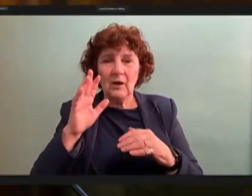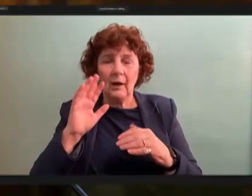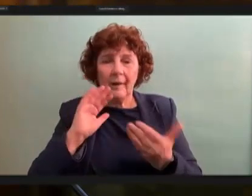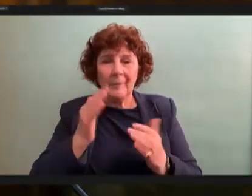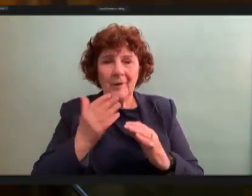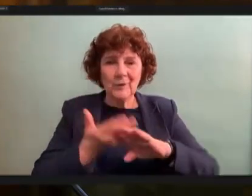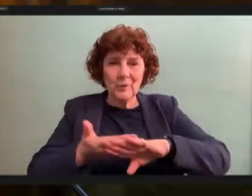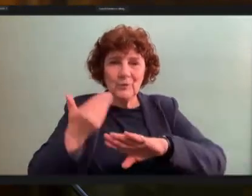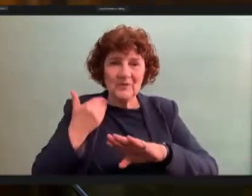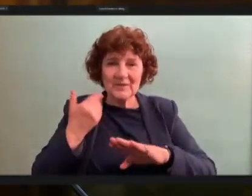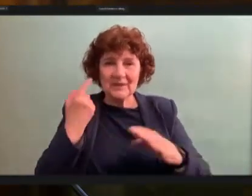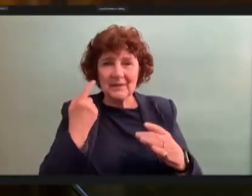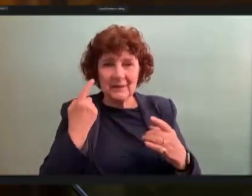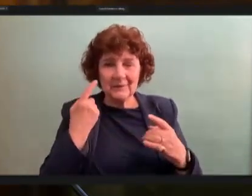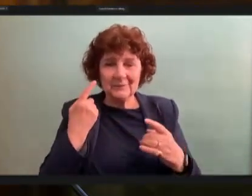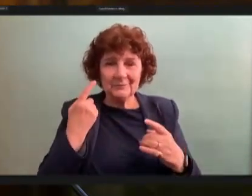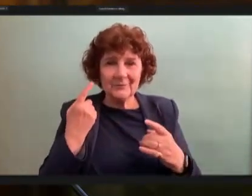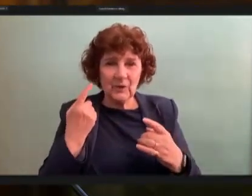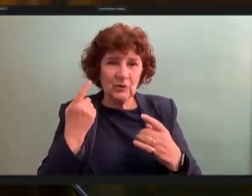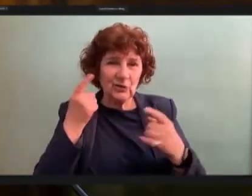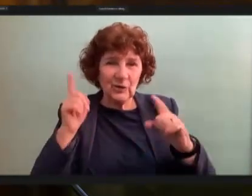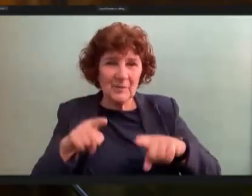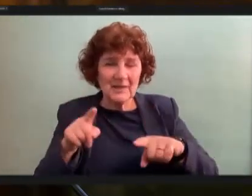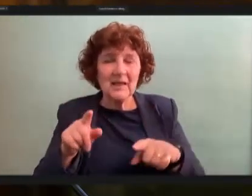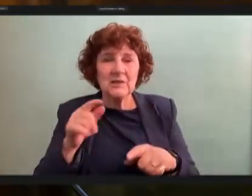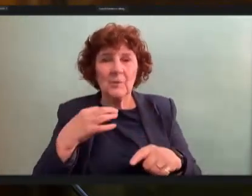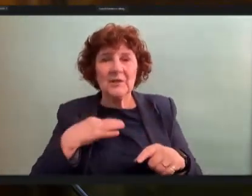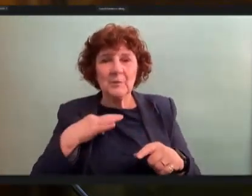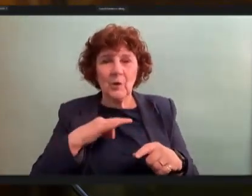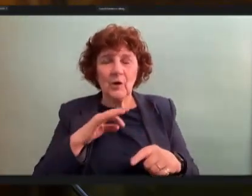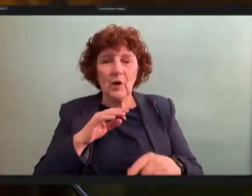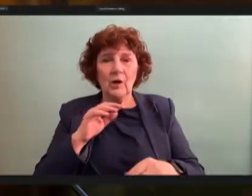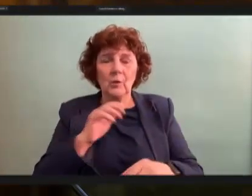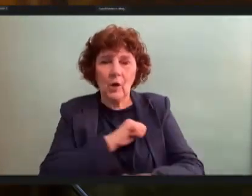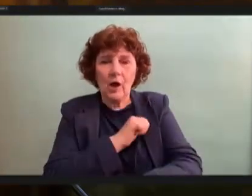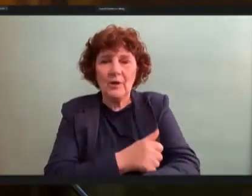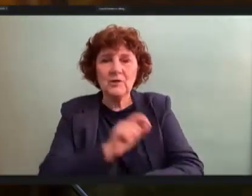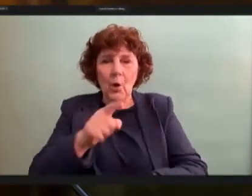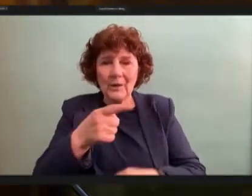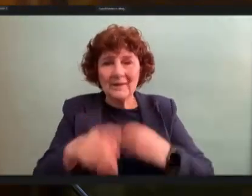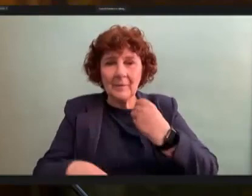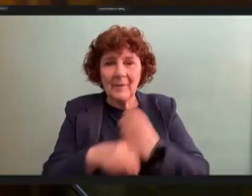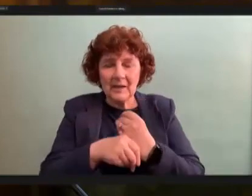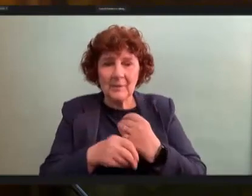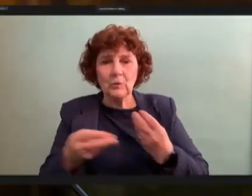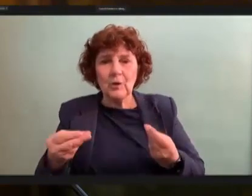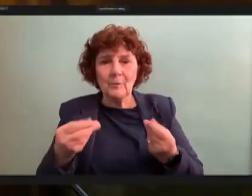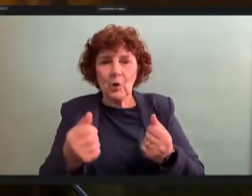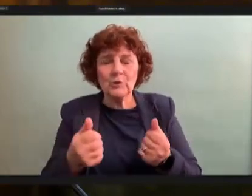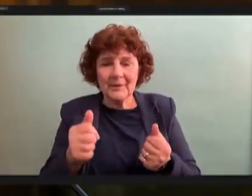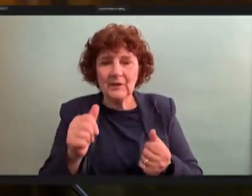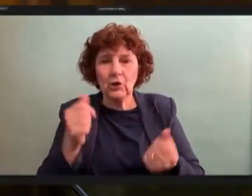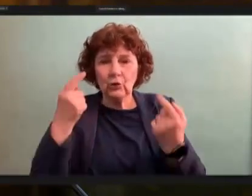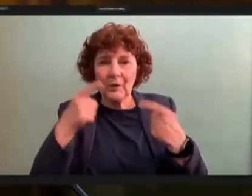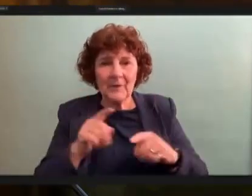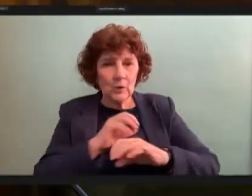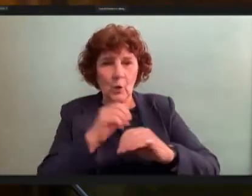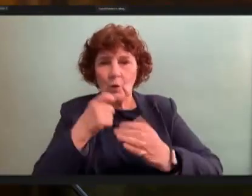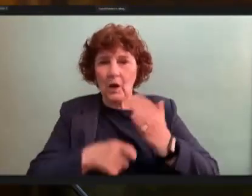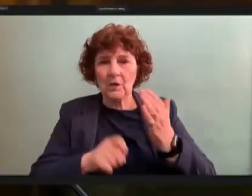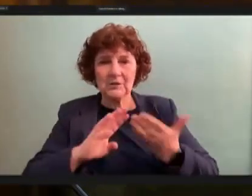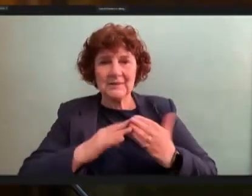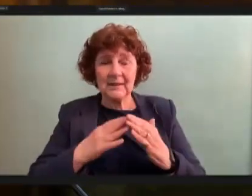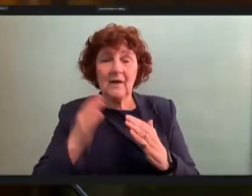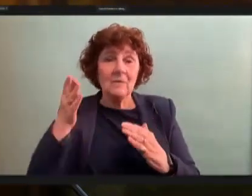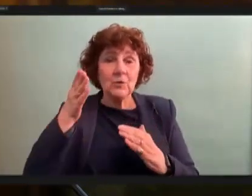agreement. This resolution serves to authorize only the amended reimbursement agreement or agreements at no cost to the city. Future resolutions